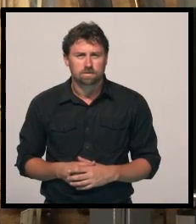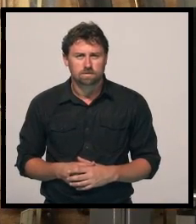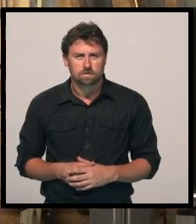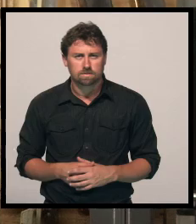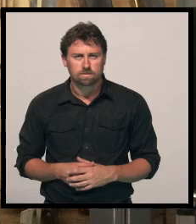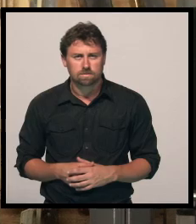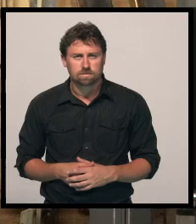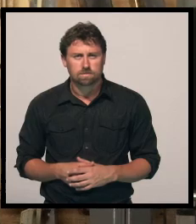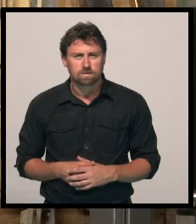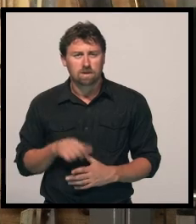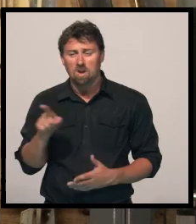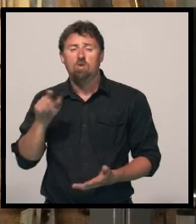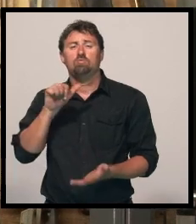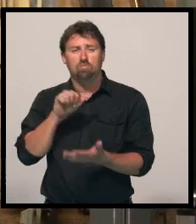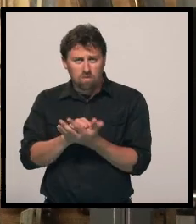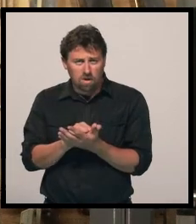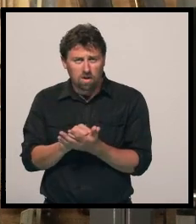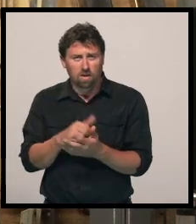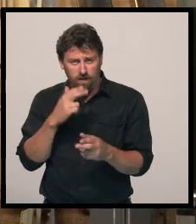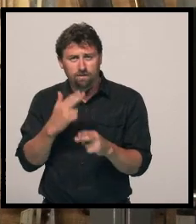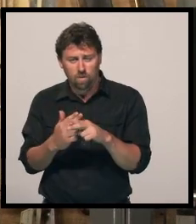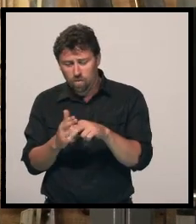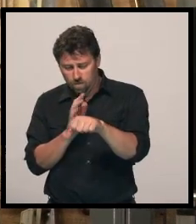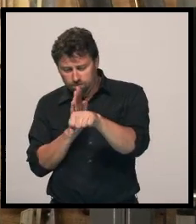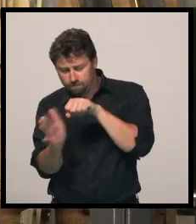that is designed for shooting straight edges.